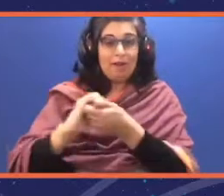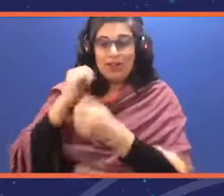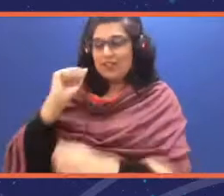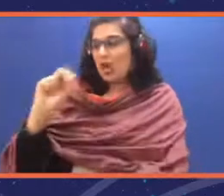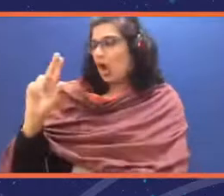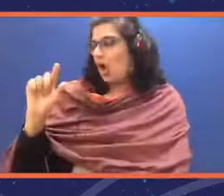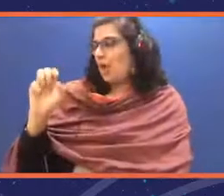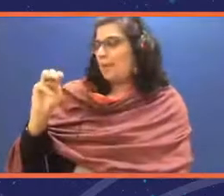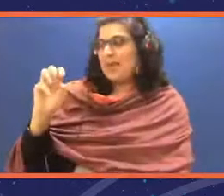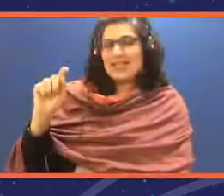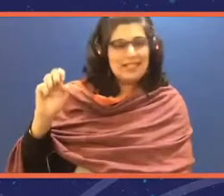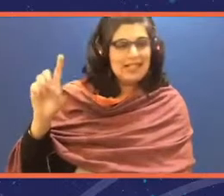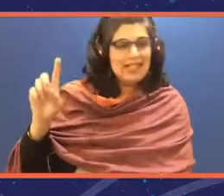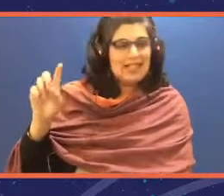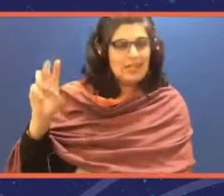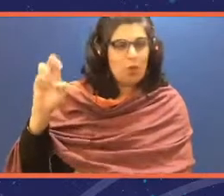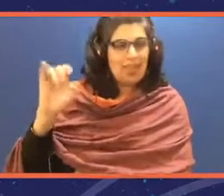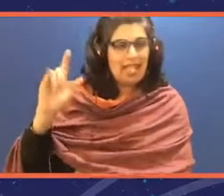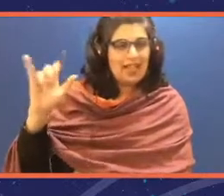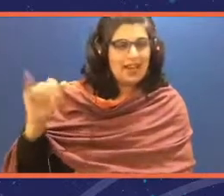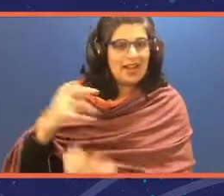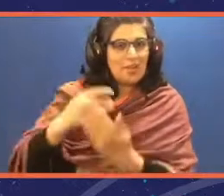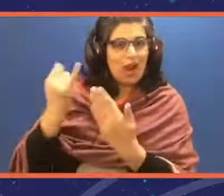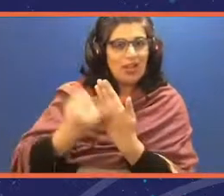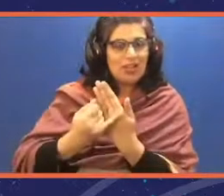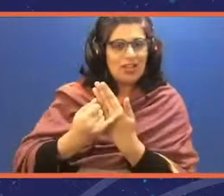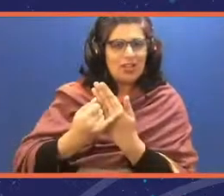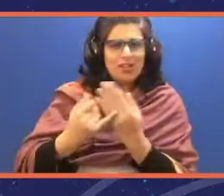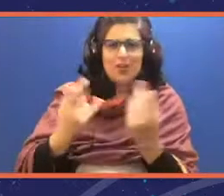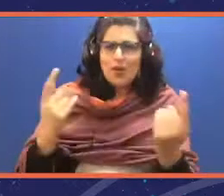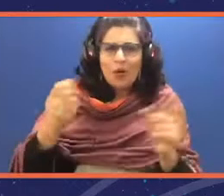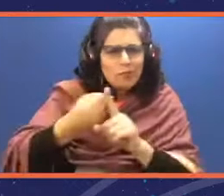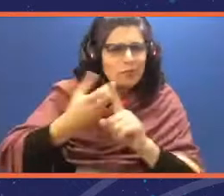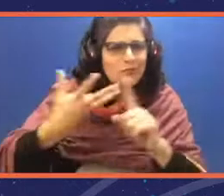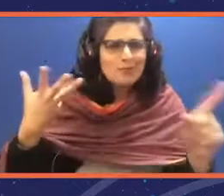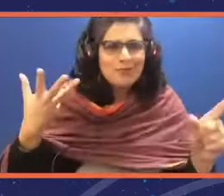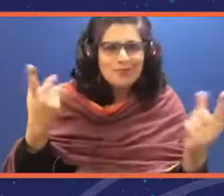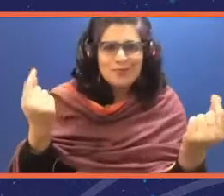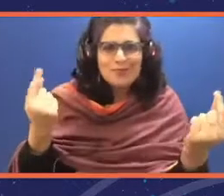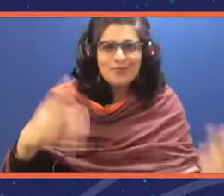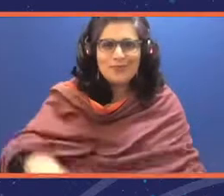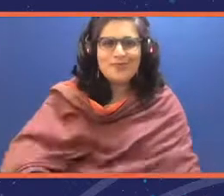y'all could take us through just some of the stuff that y'all were able to make.